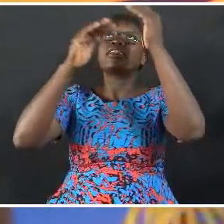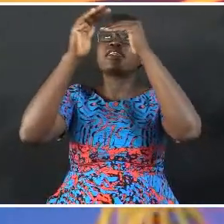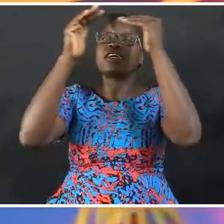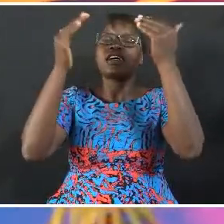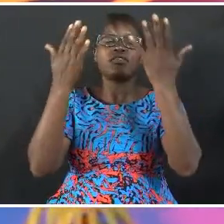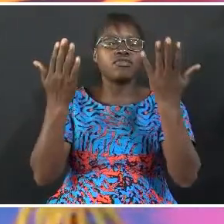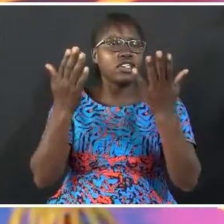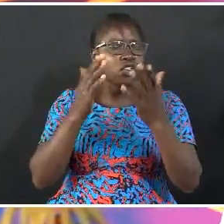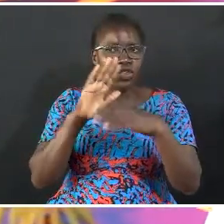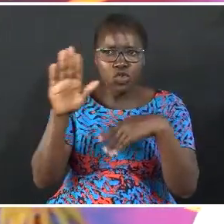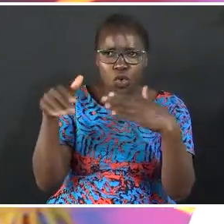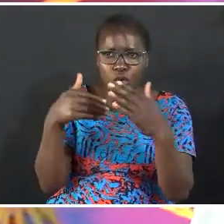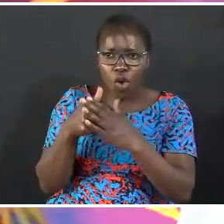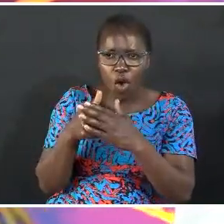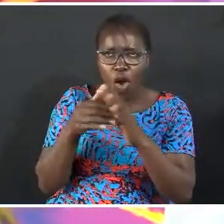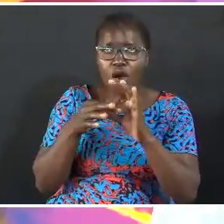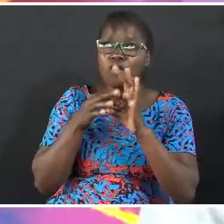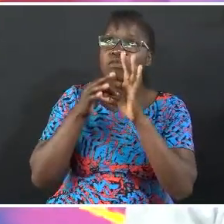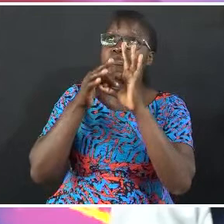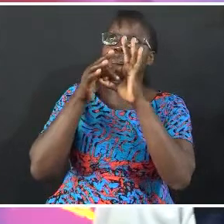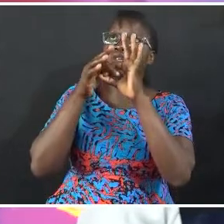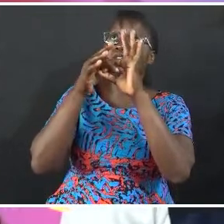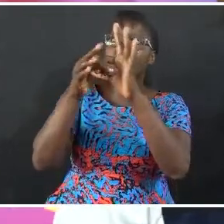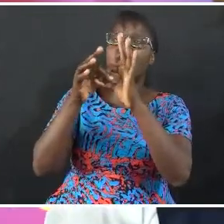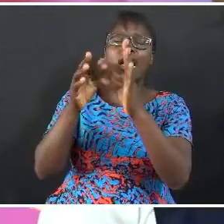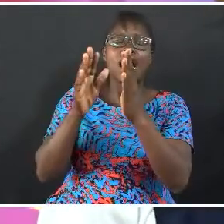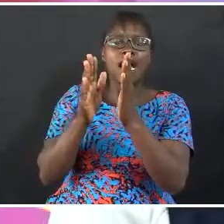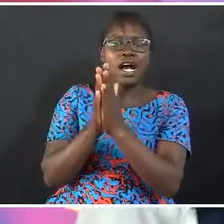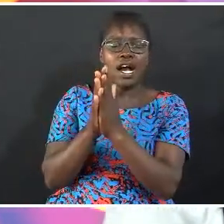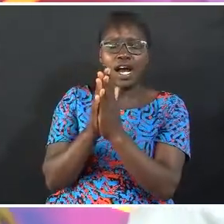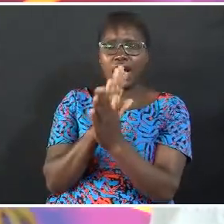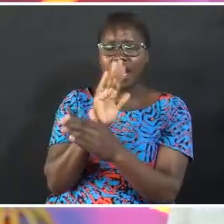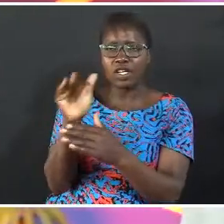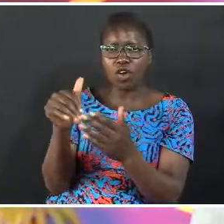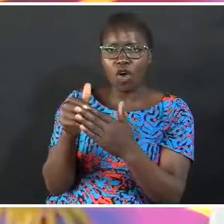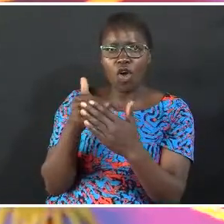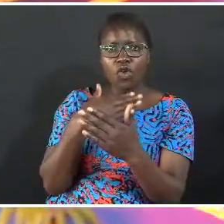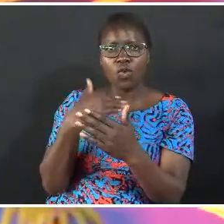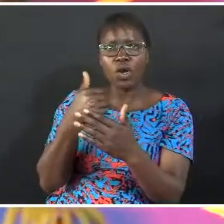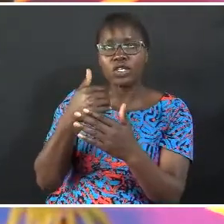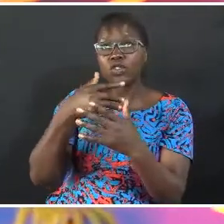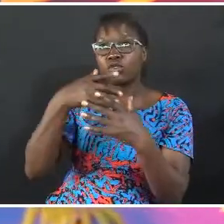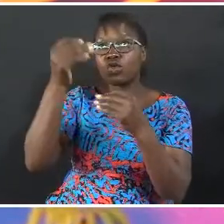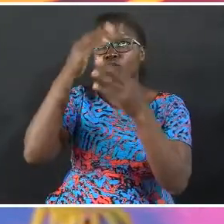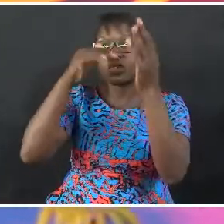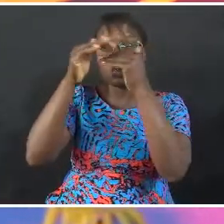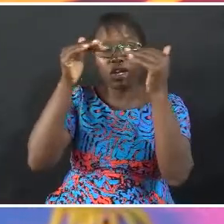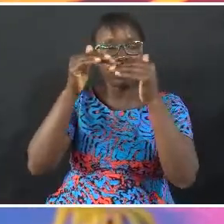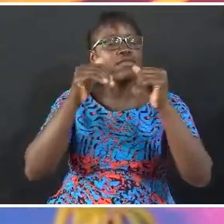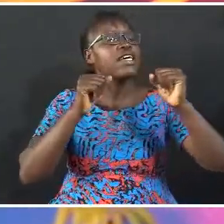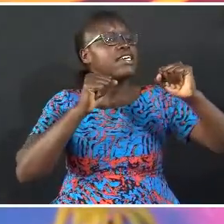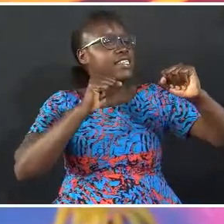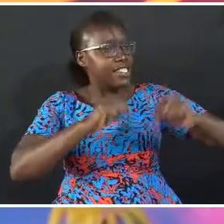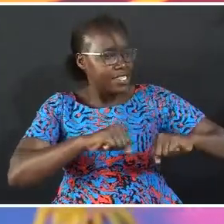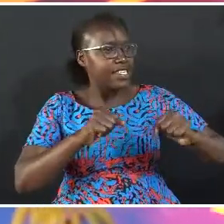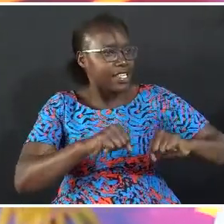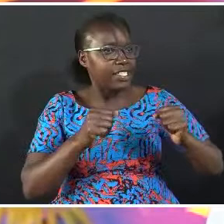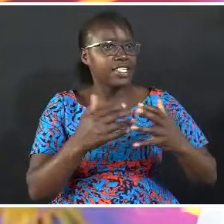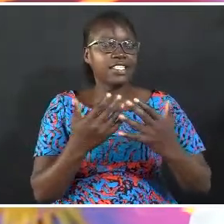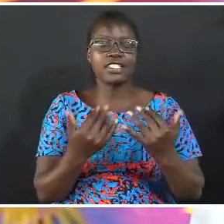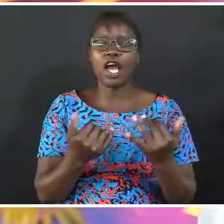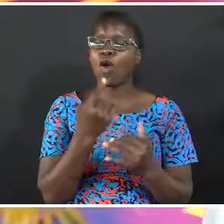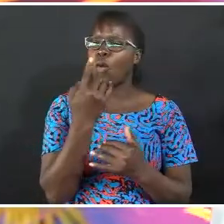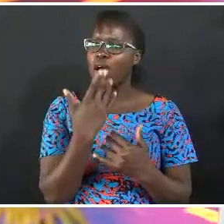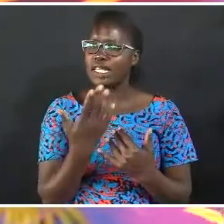Heaven. Do you all belong and will always want to go to heaven? Yes. Yes. And now I want